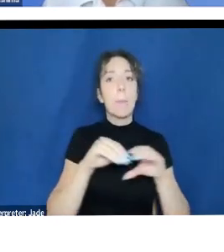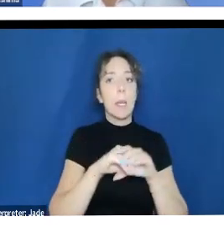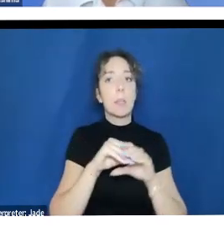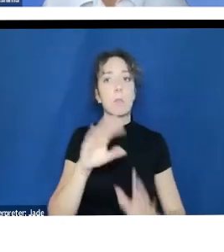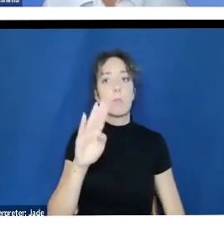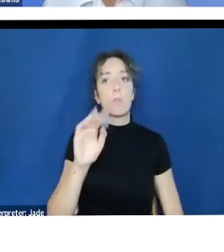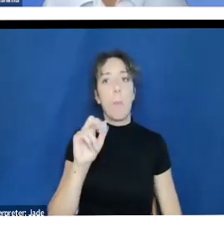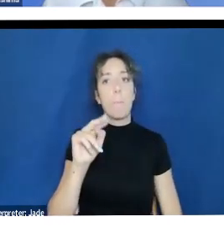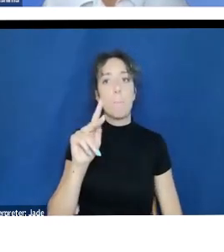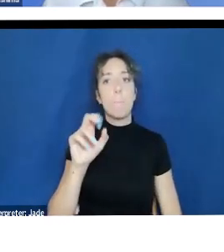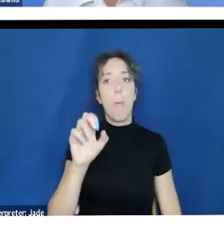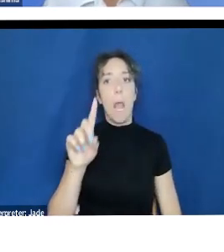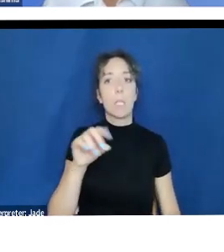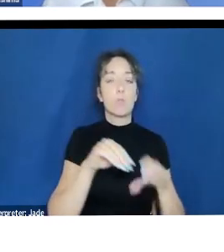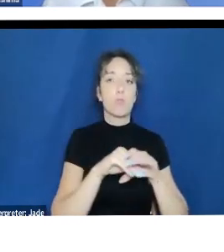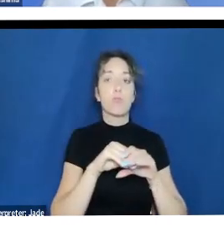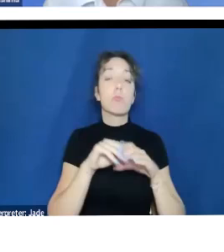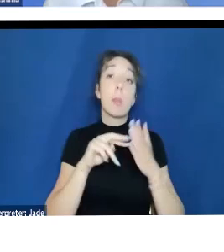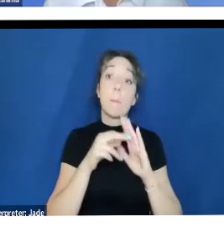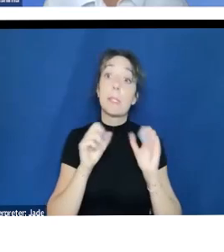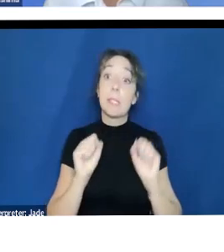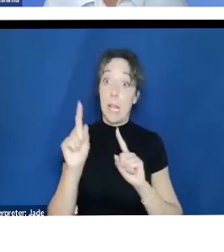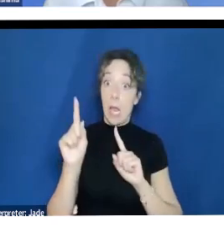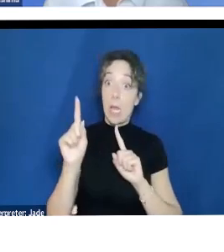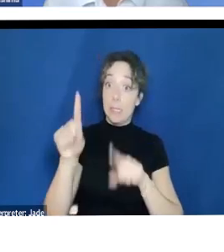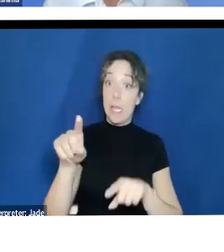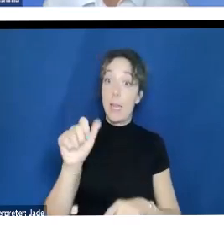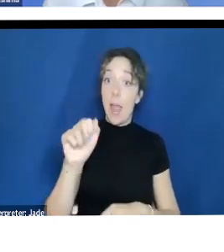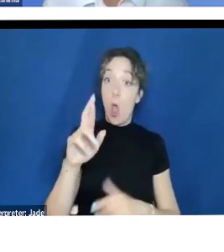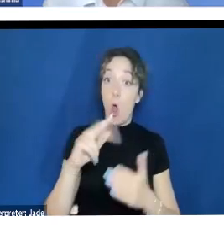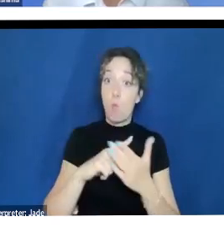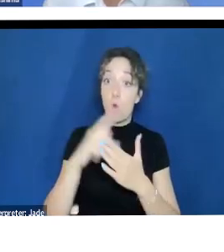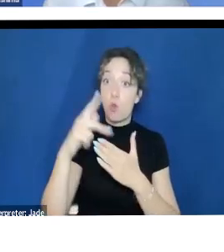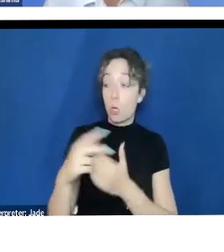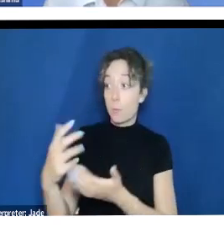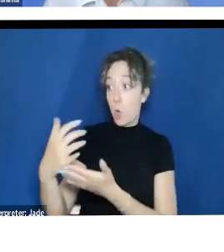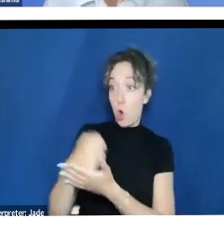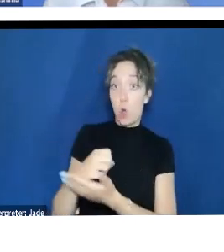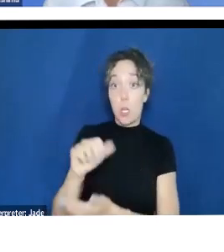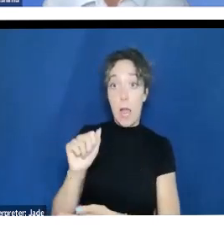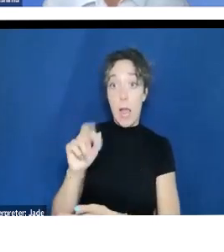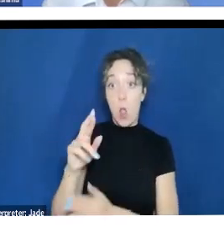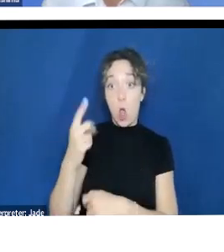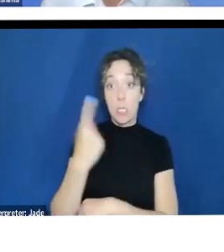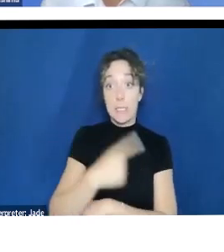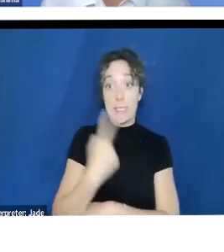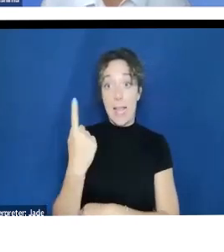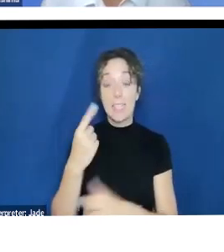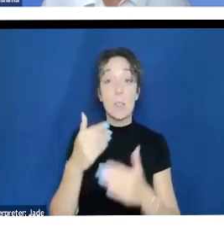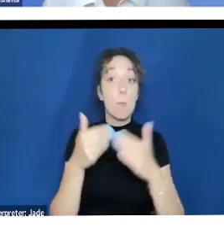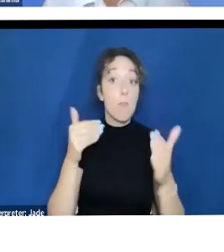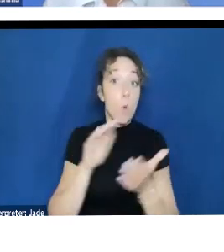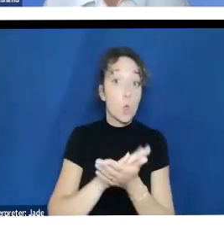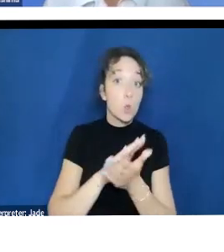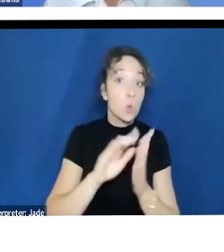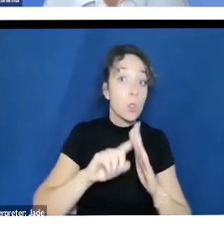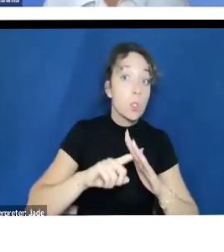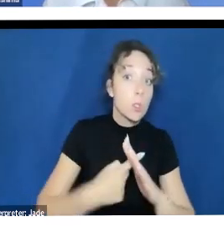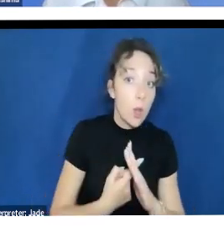means that they can attend AR programs and earn AR days before school